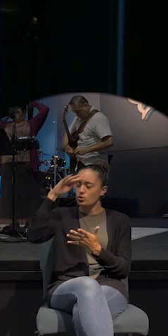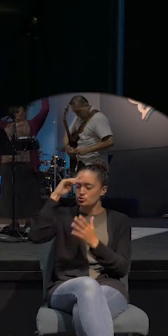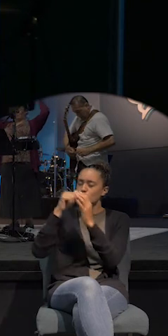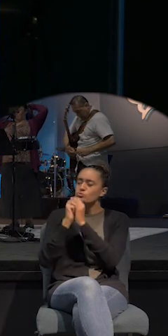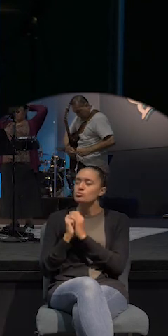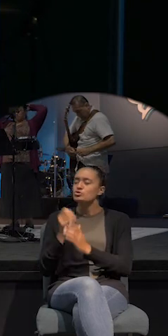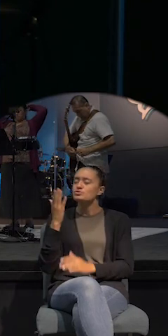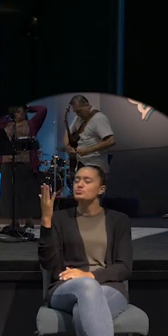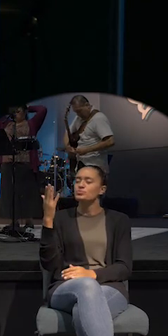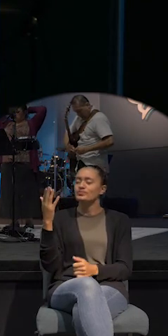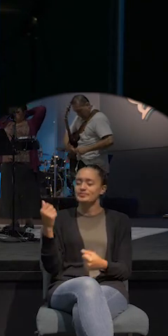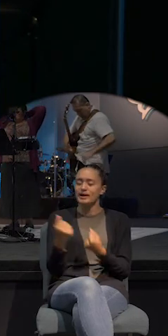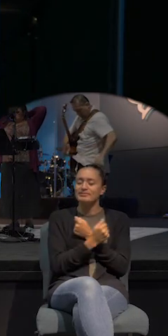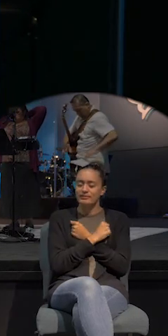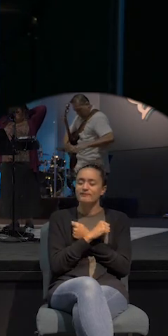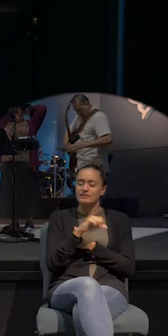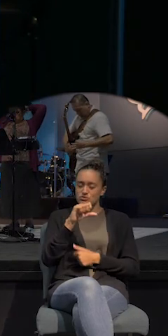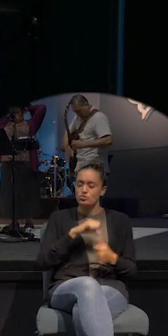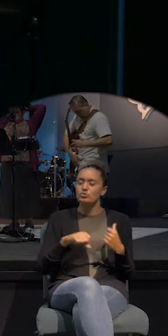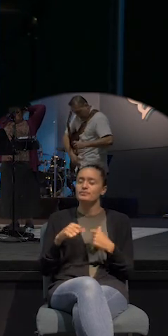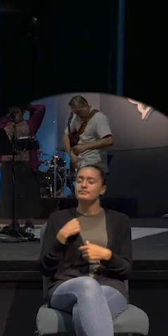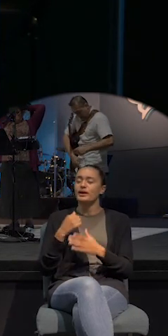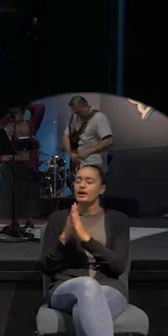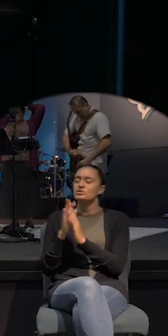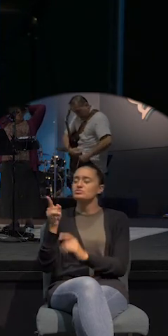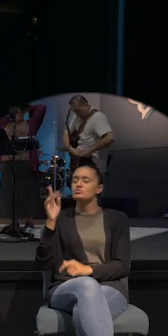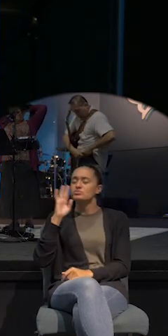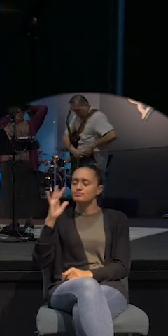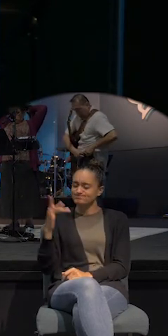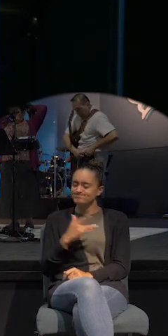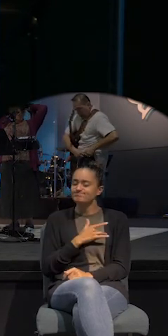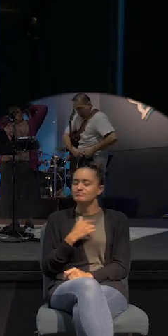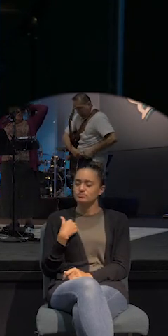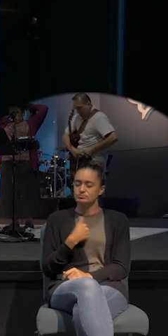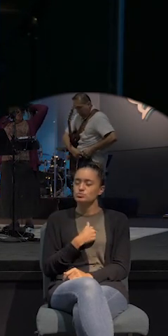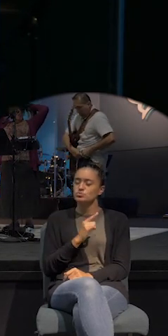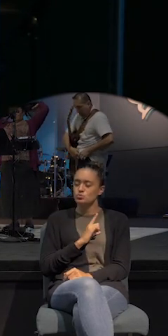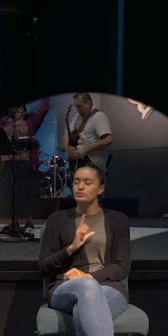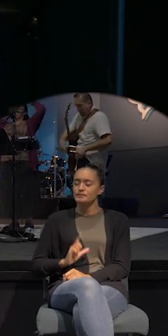and to love each other. And I ask that you would work in us, Lord,